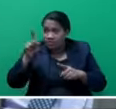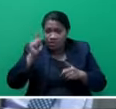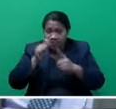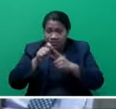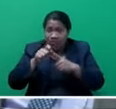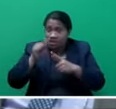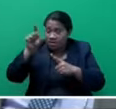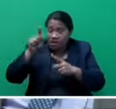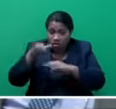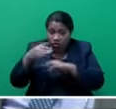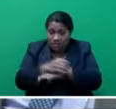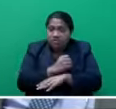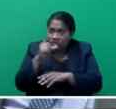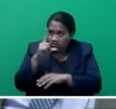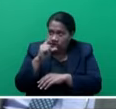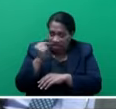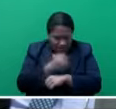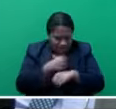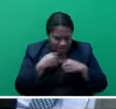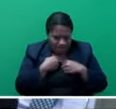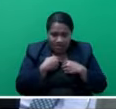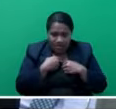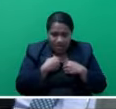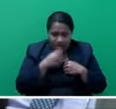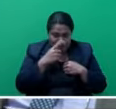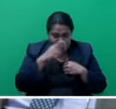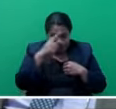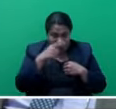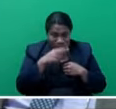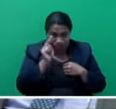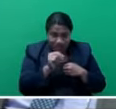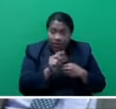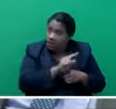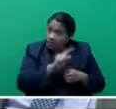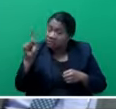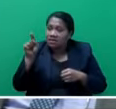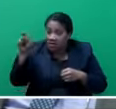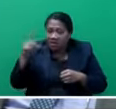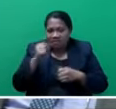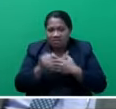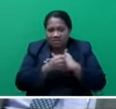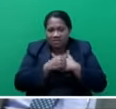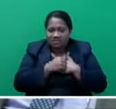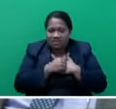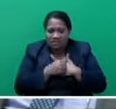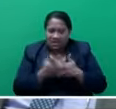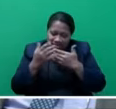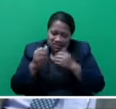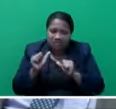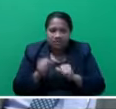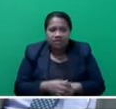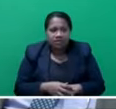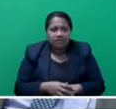our patients safely and effectively. And a lot of these countries that we've been discussing, they've actually, in the interim, they stopped